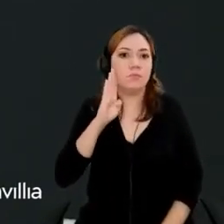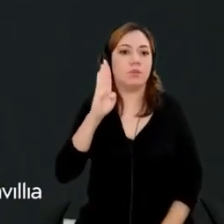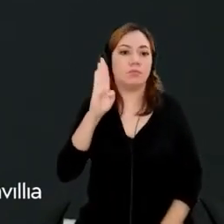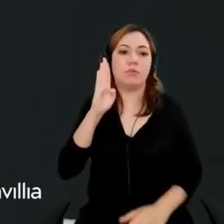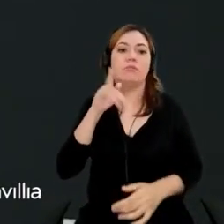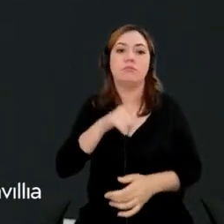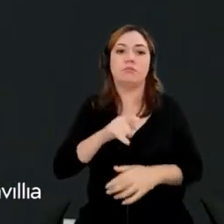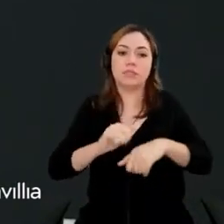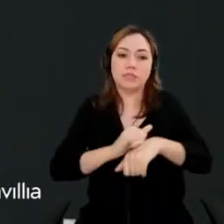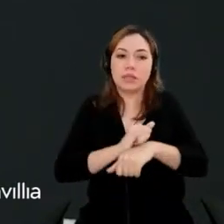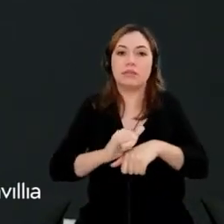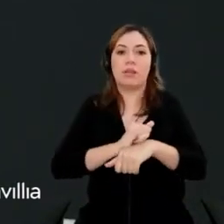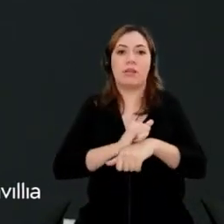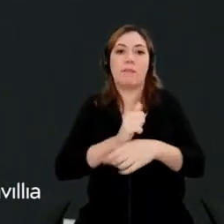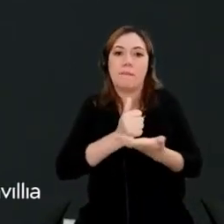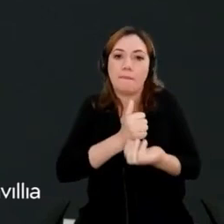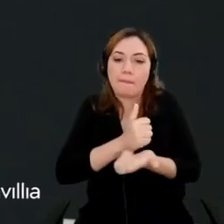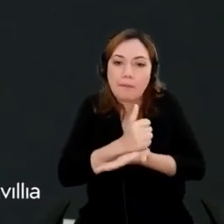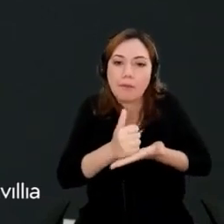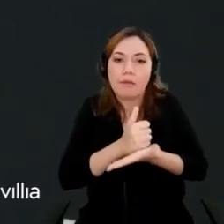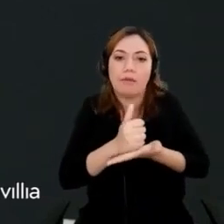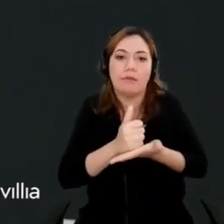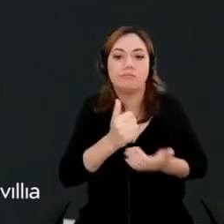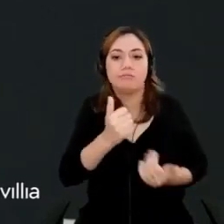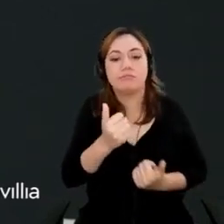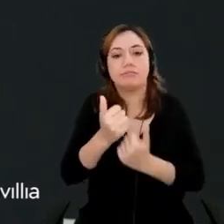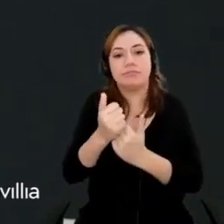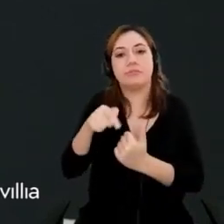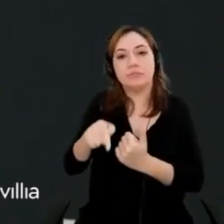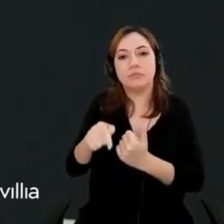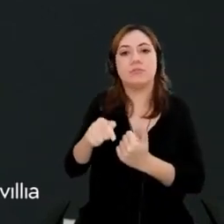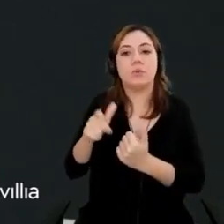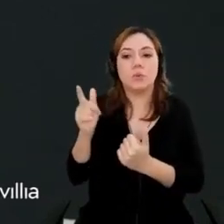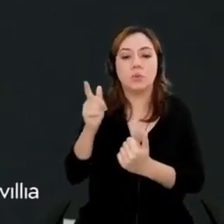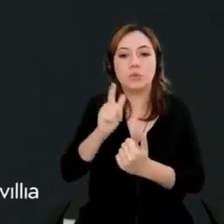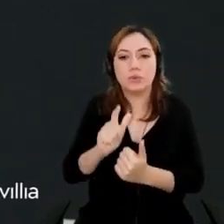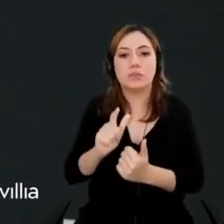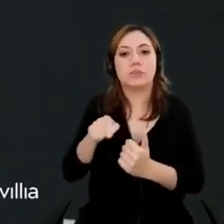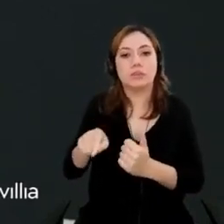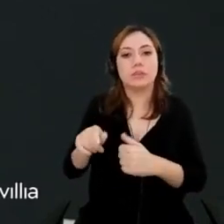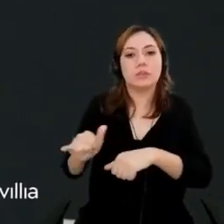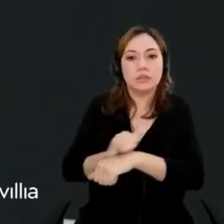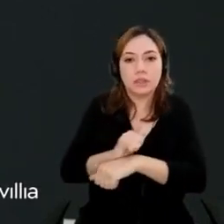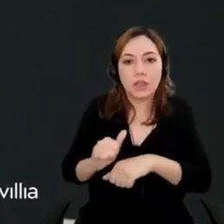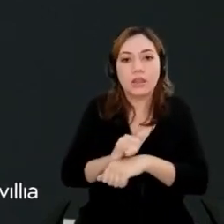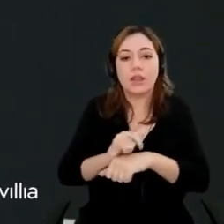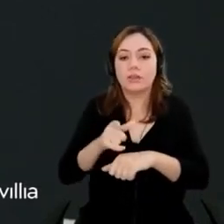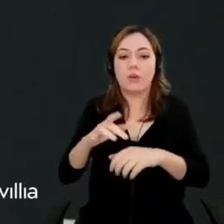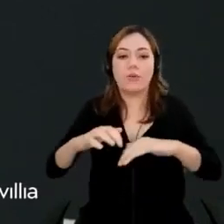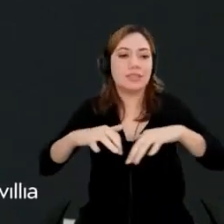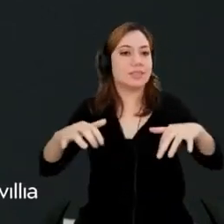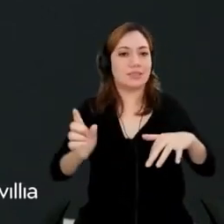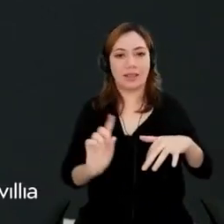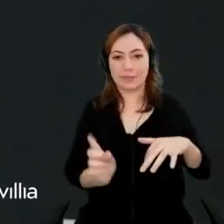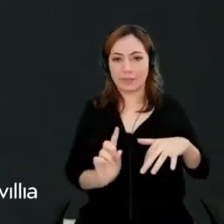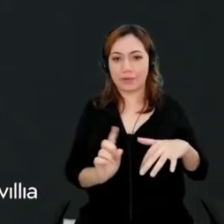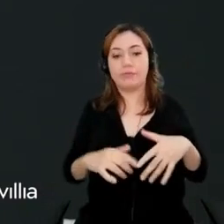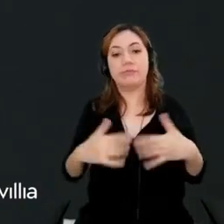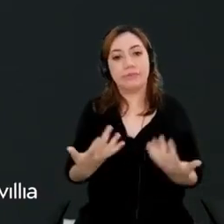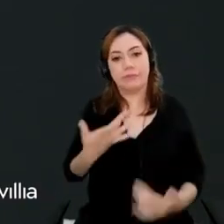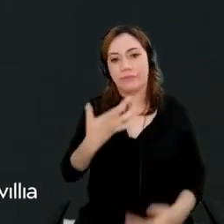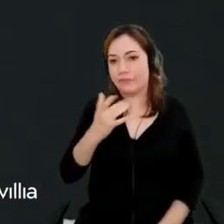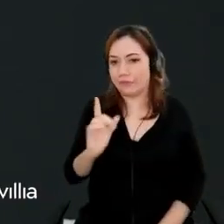enabling the strategy of the company, not think separate. Again, it's not easy because the CIO has to manage all the IT,